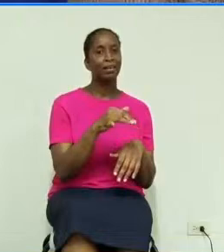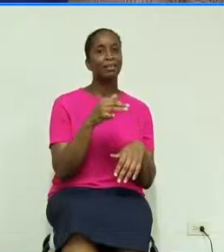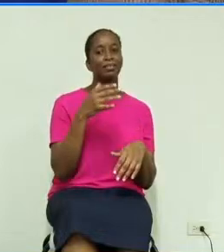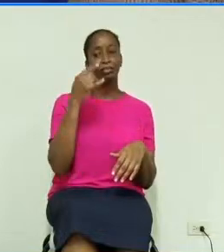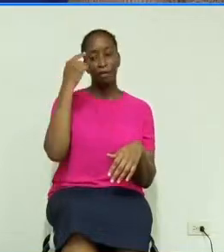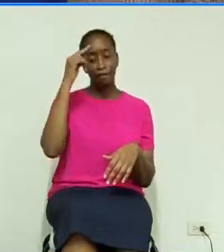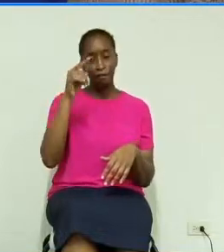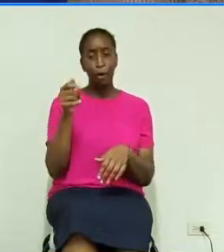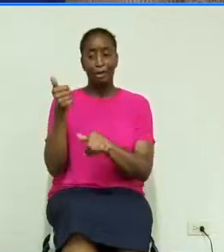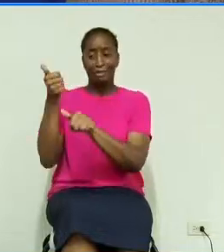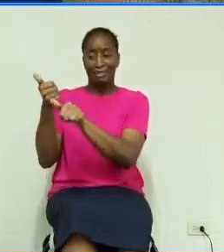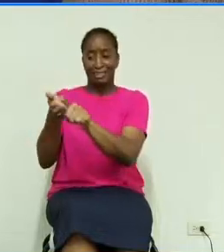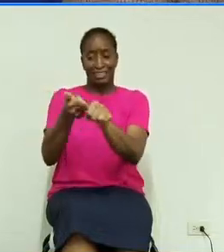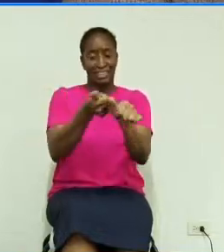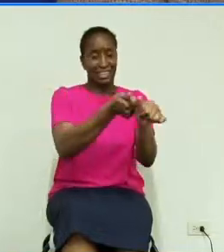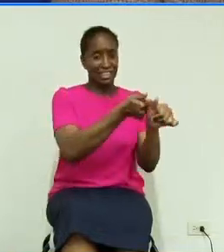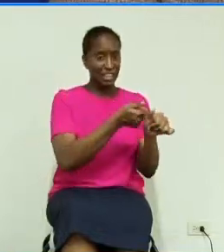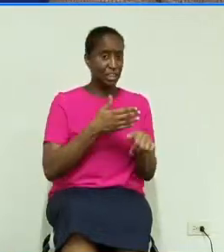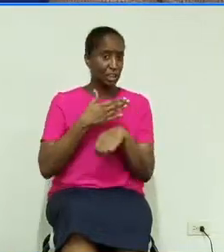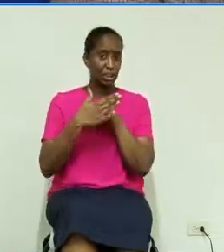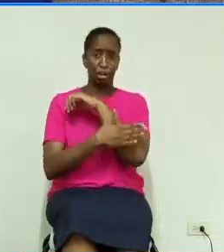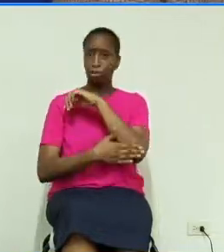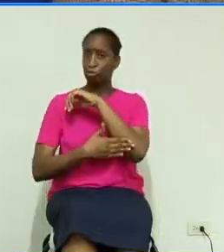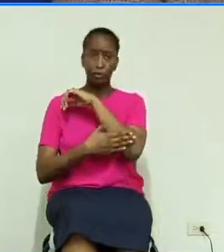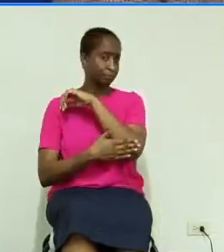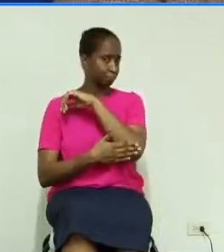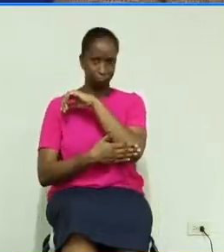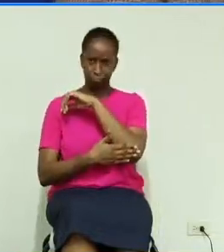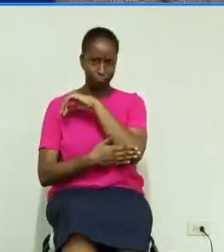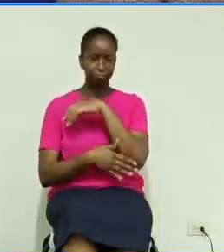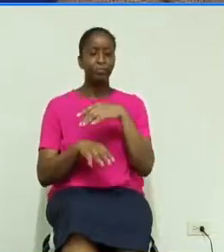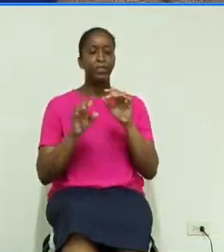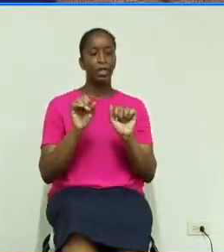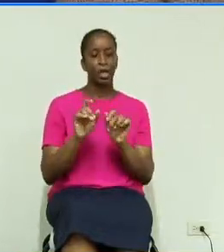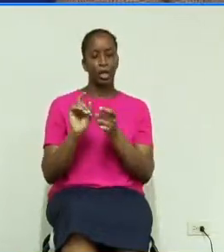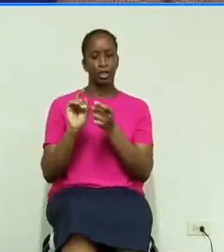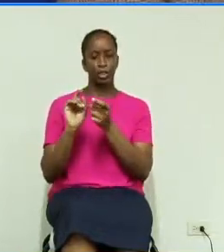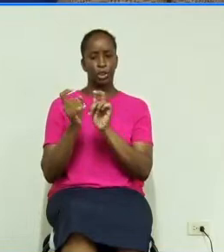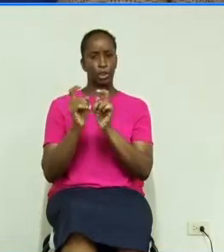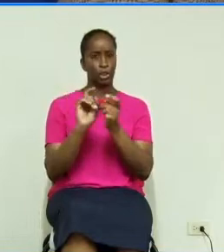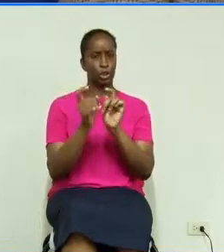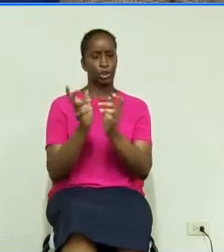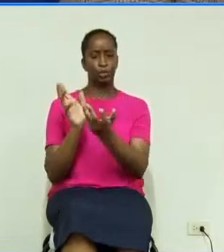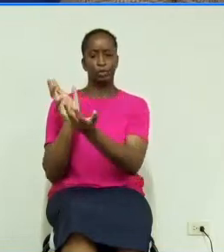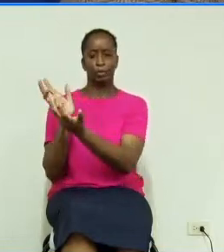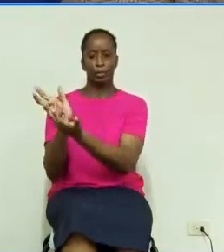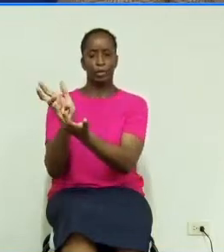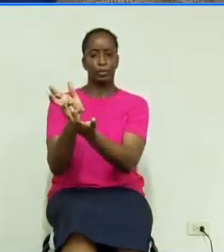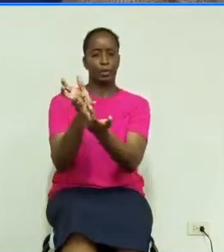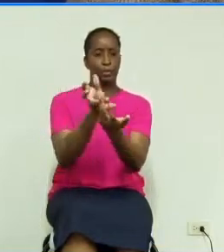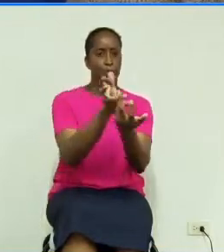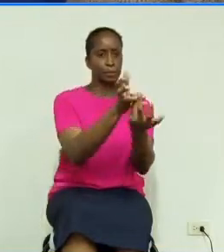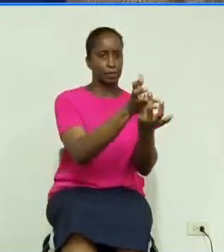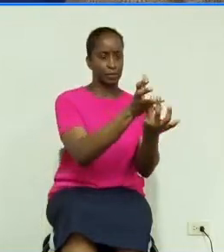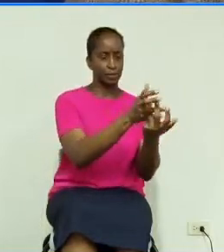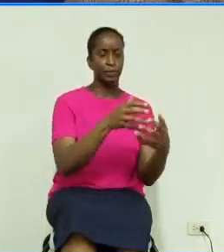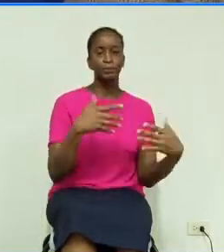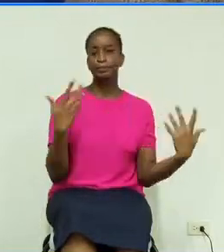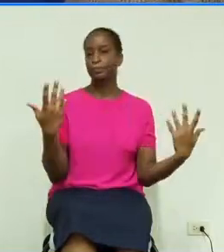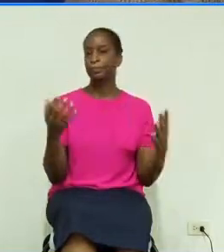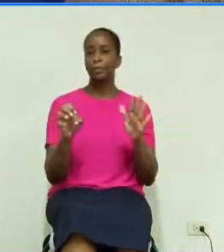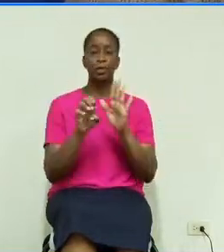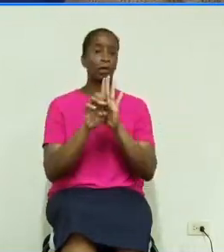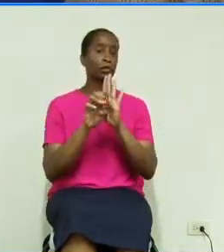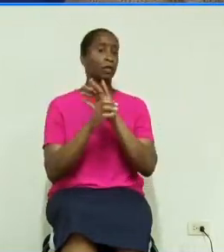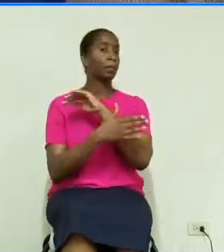diverse are its people? Are there any underrepresented national minorities?